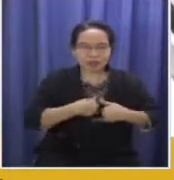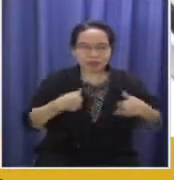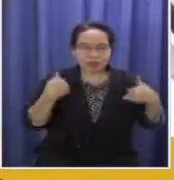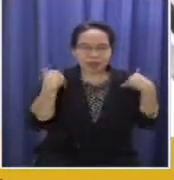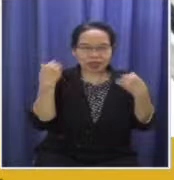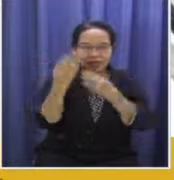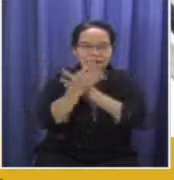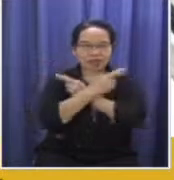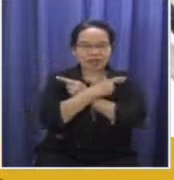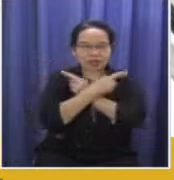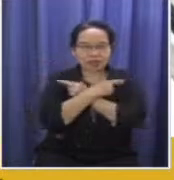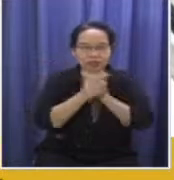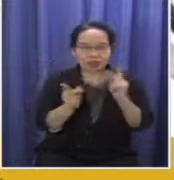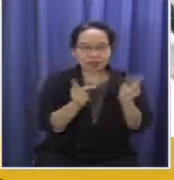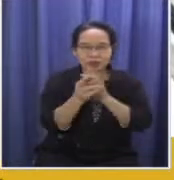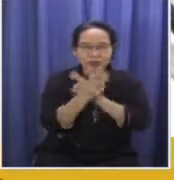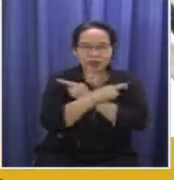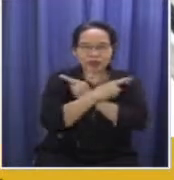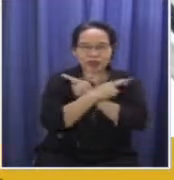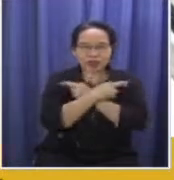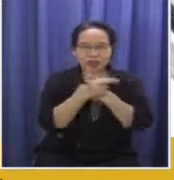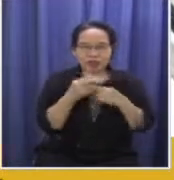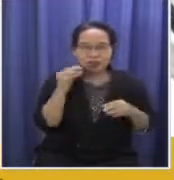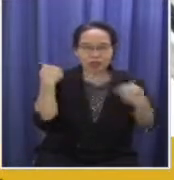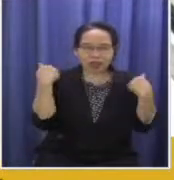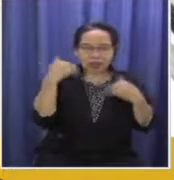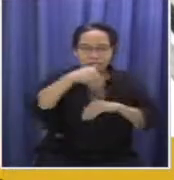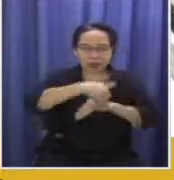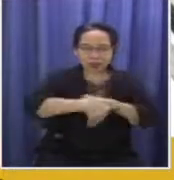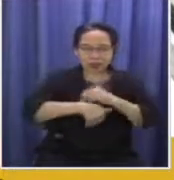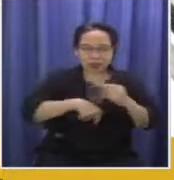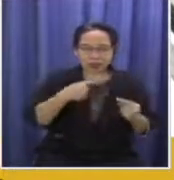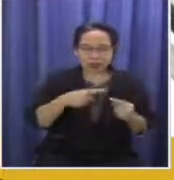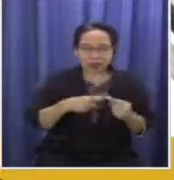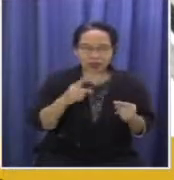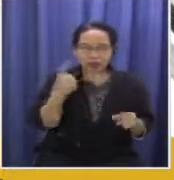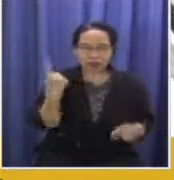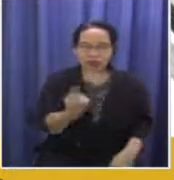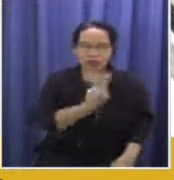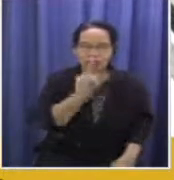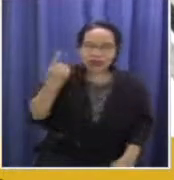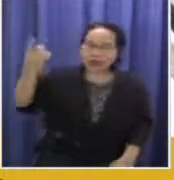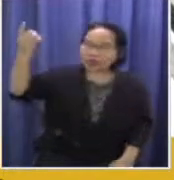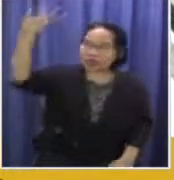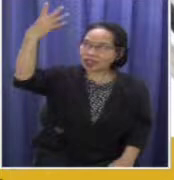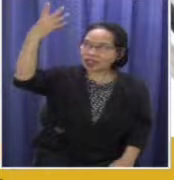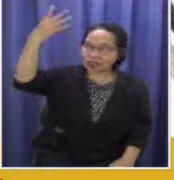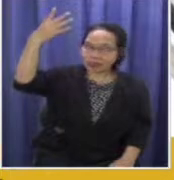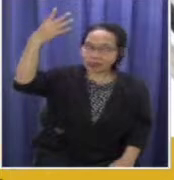rest. People have to rest. So there is night. When there is always light,